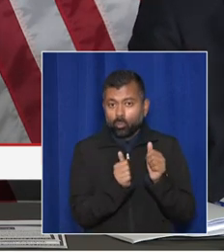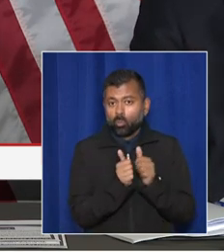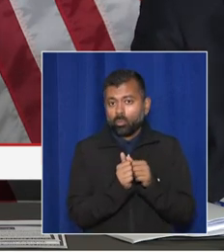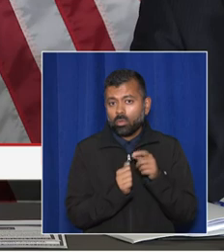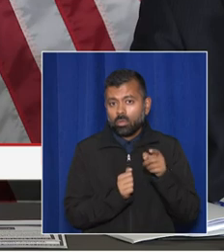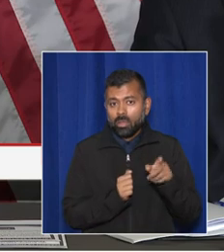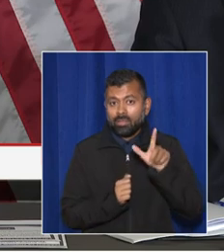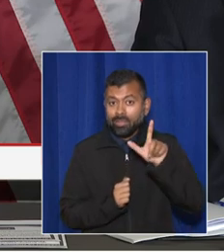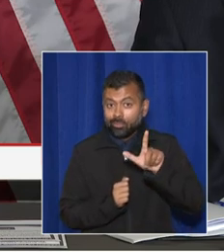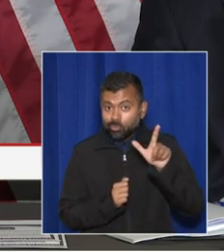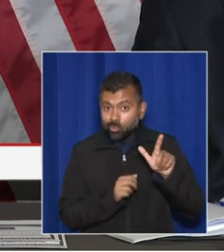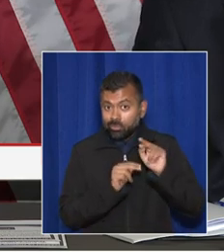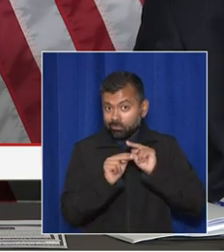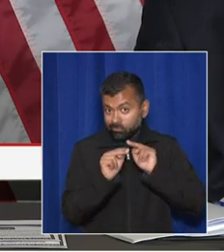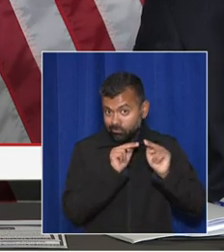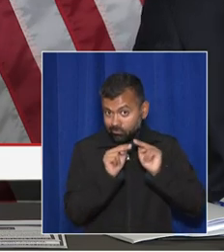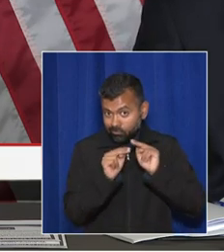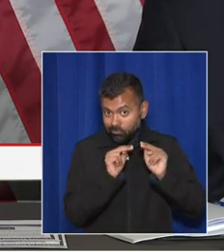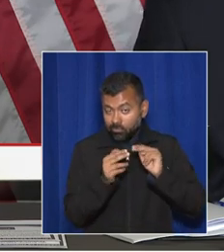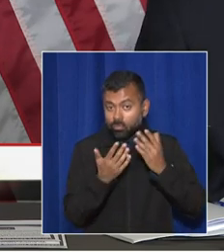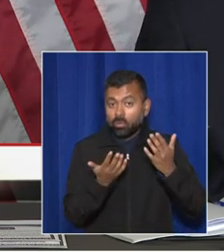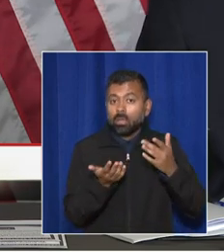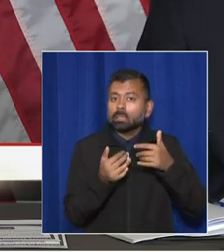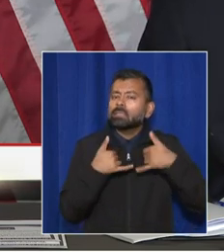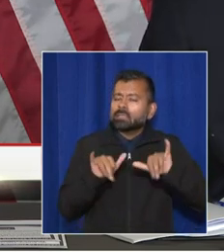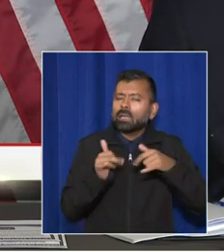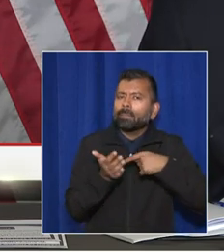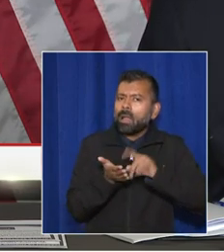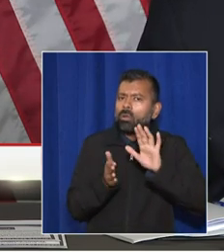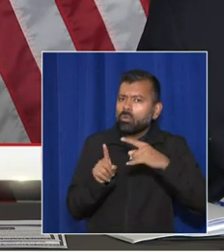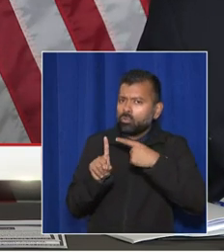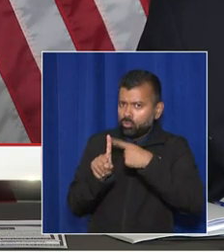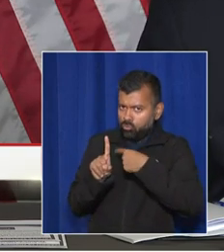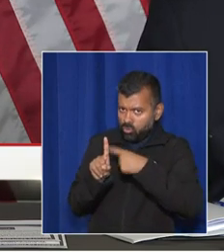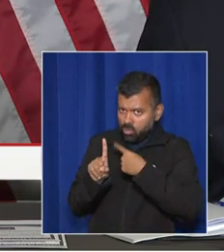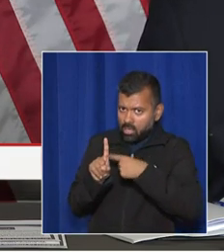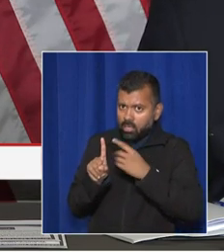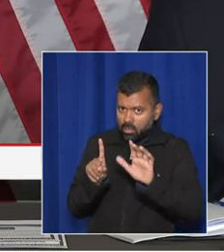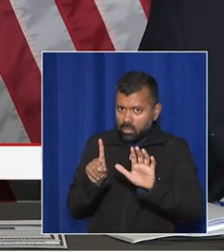your bills and engage with your landlord.